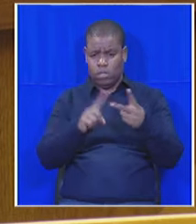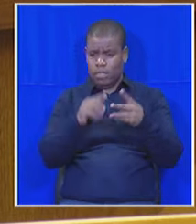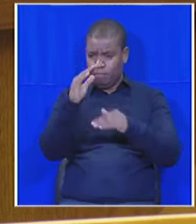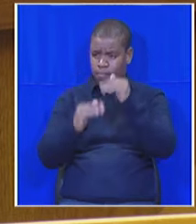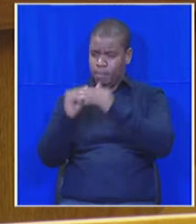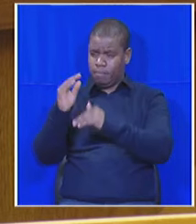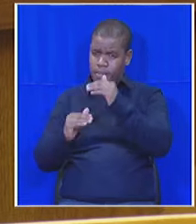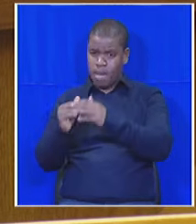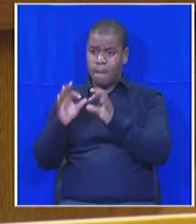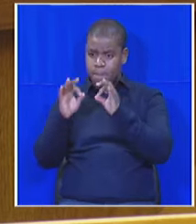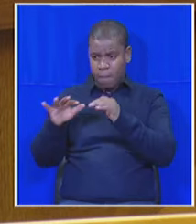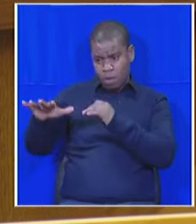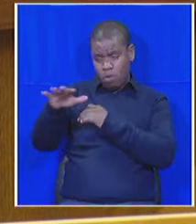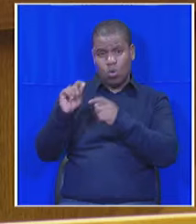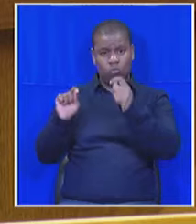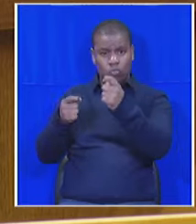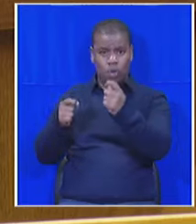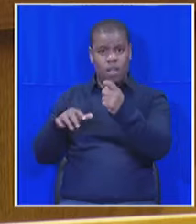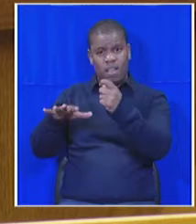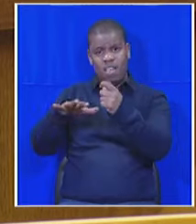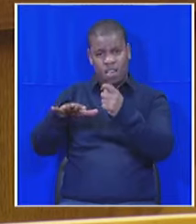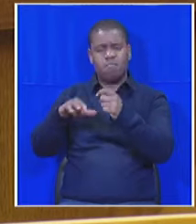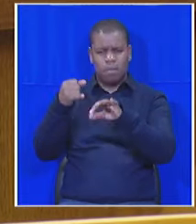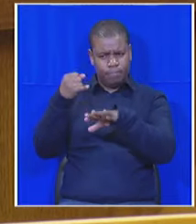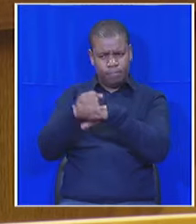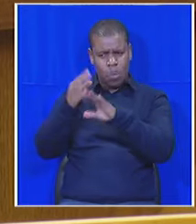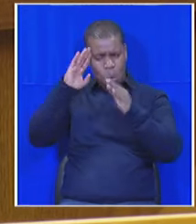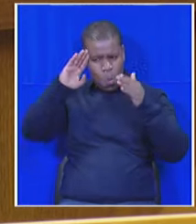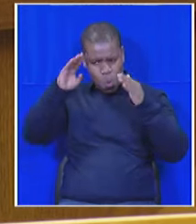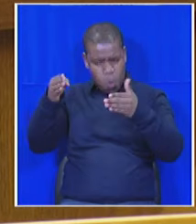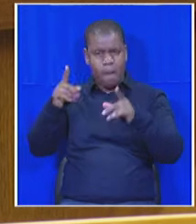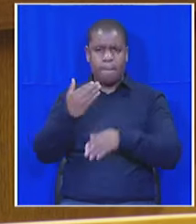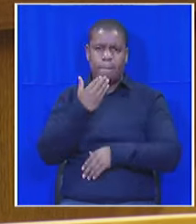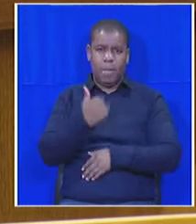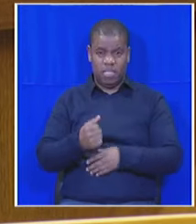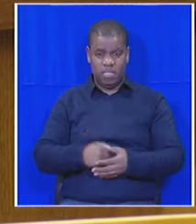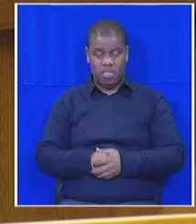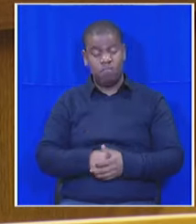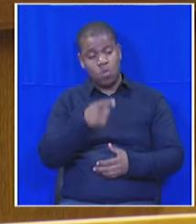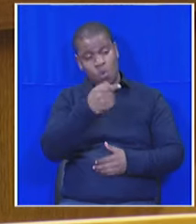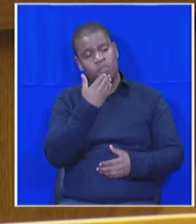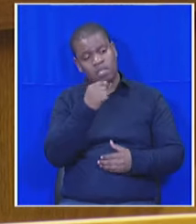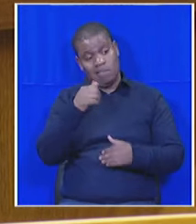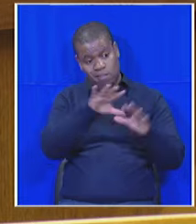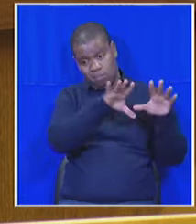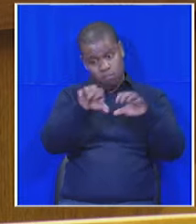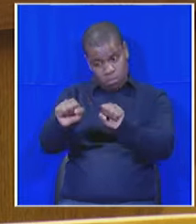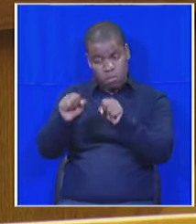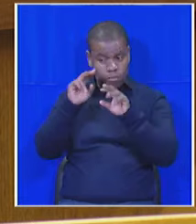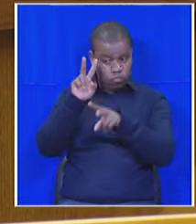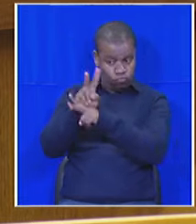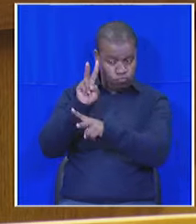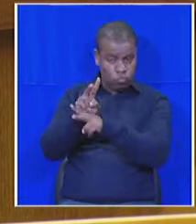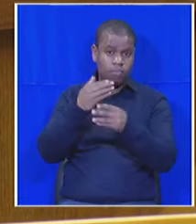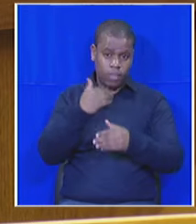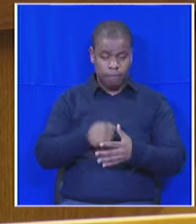Minister, particularly in rural areas, needs immediate attention and your intervention. And the point